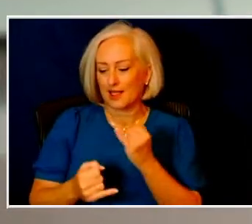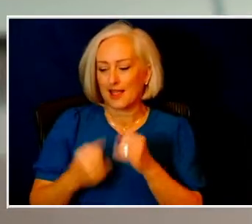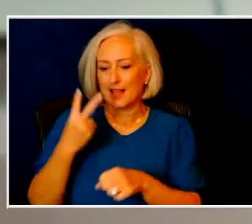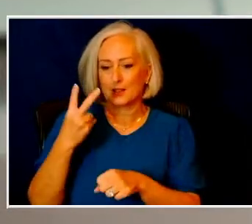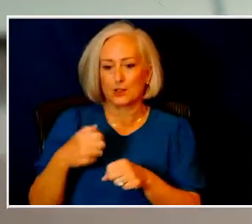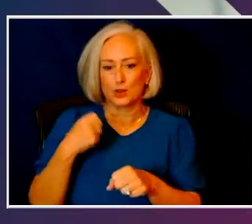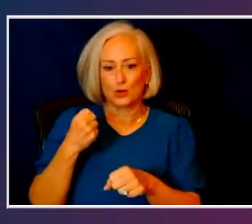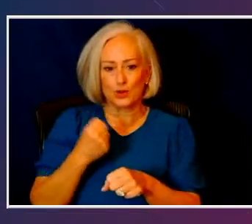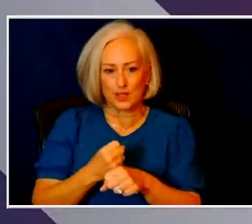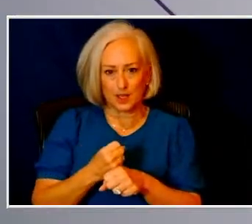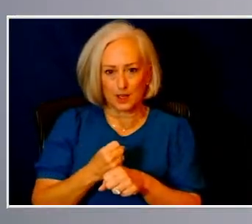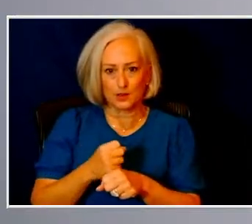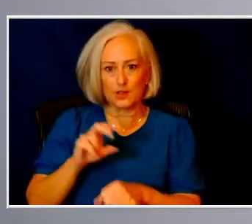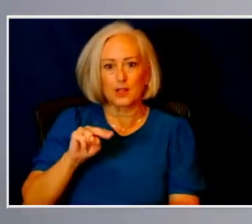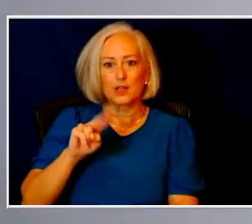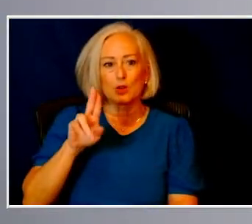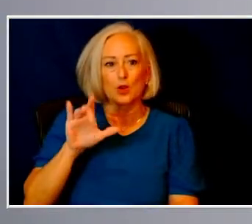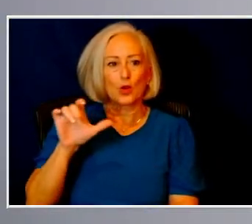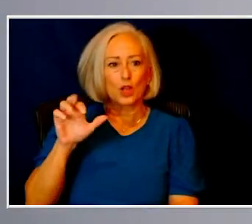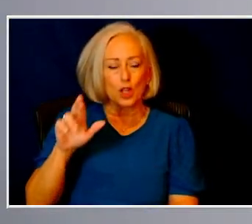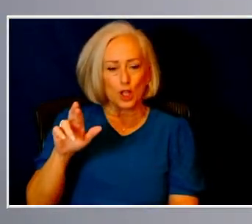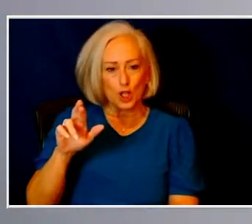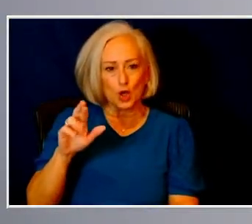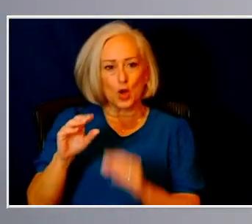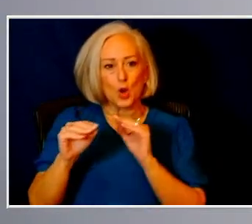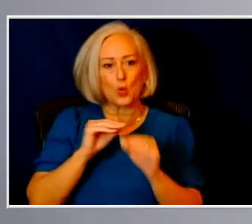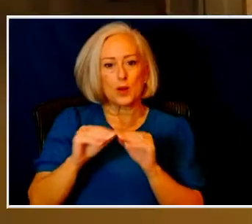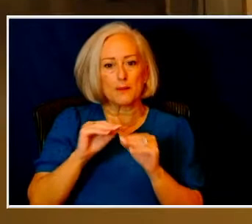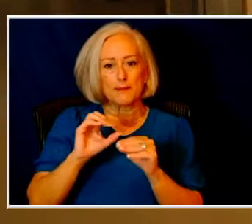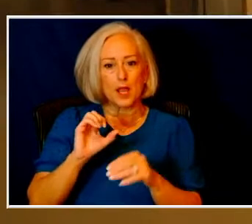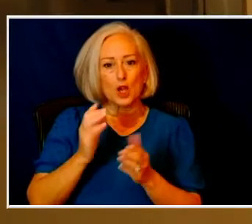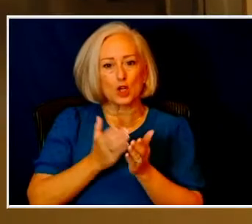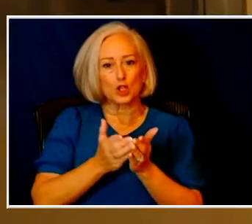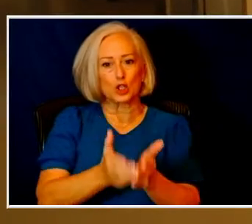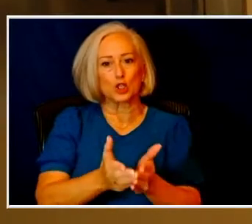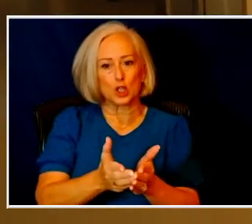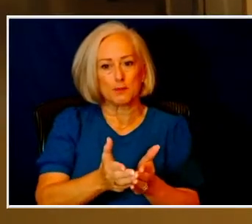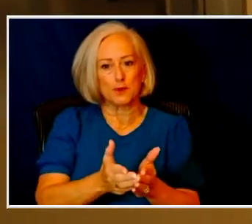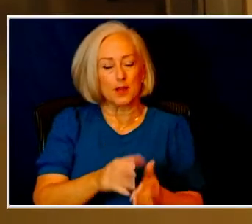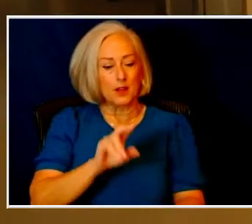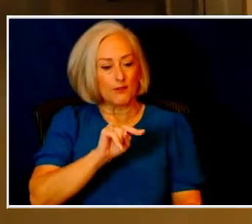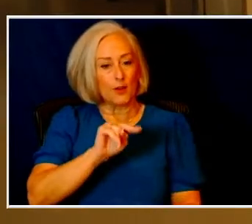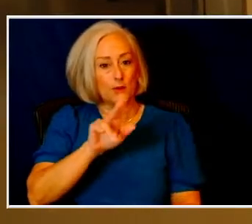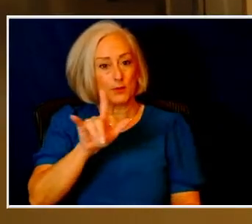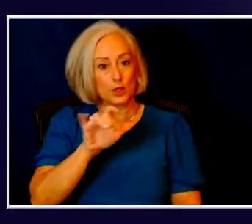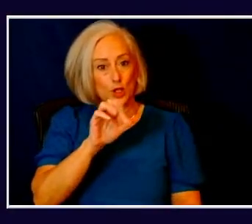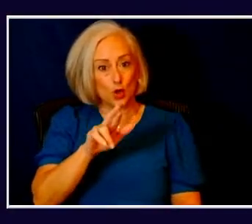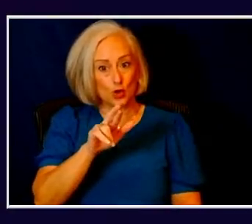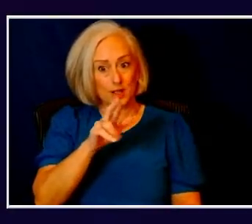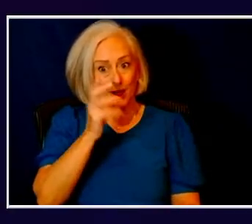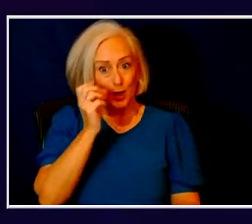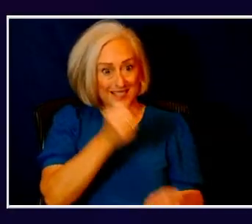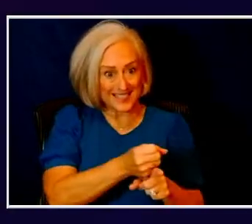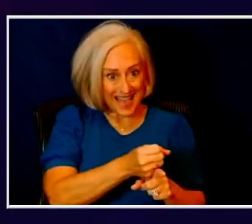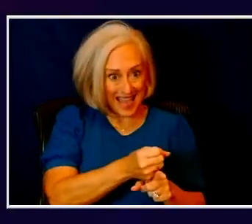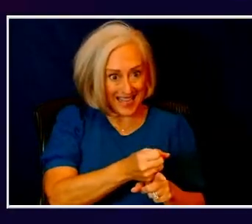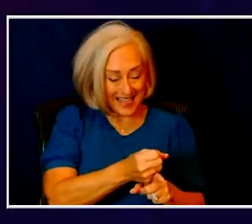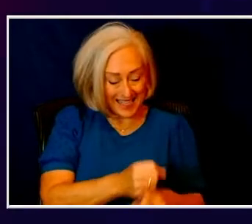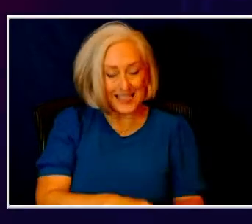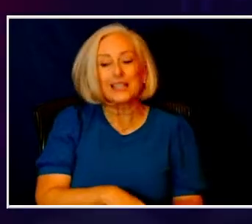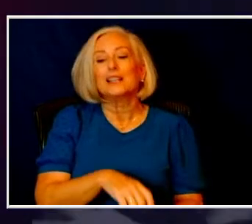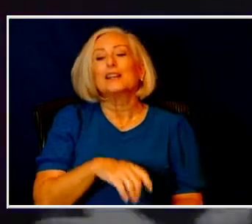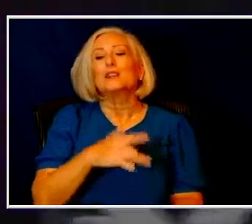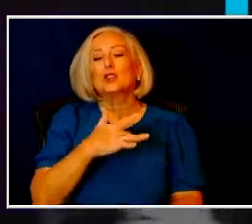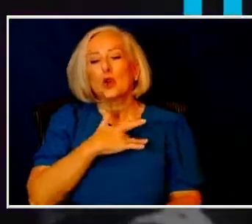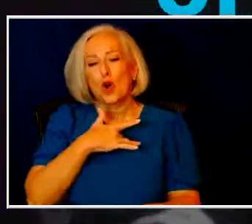nuclear sub repair ship. From enemy attack to a near heart attack, meet the Vietnam veteran and the doctor who saved him decades later, Thursday